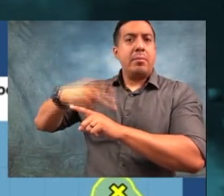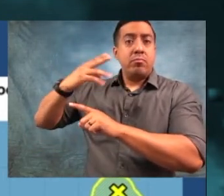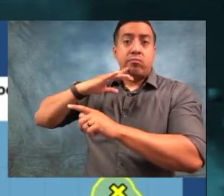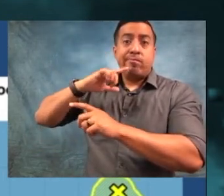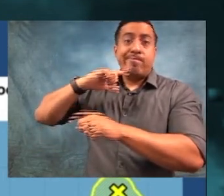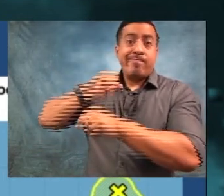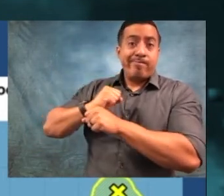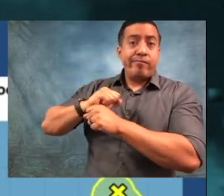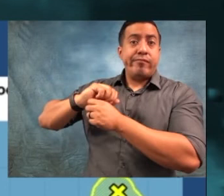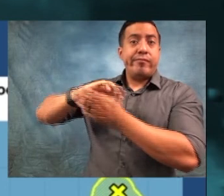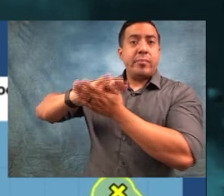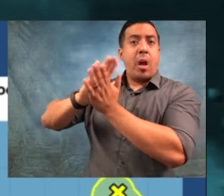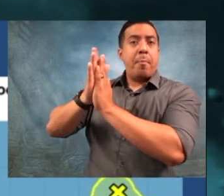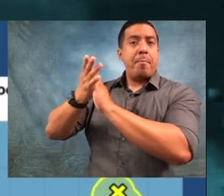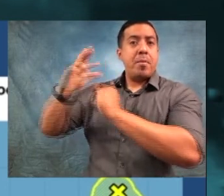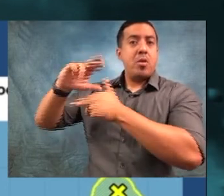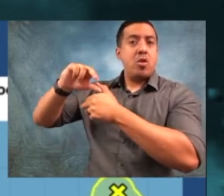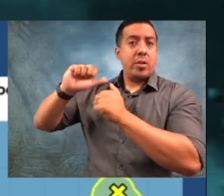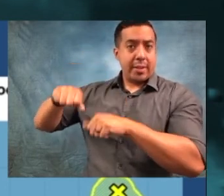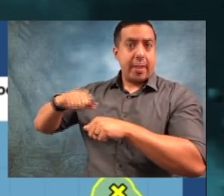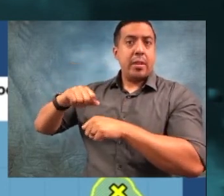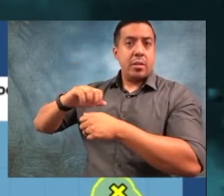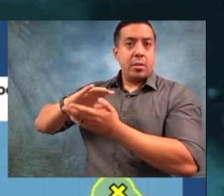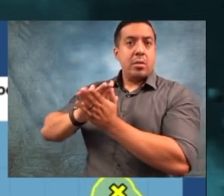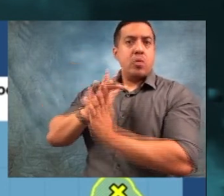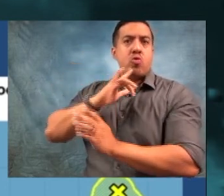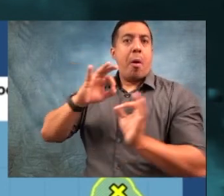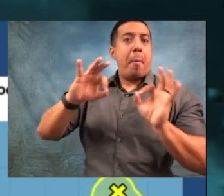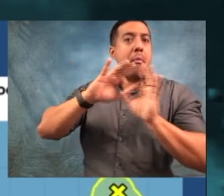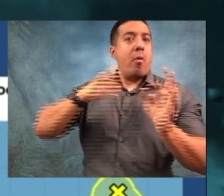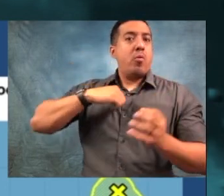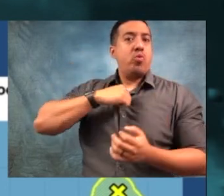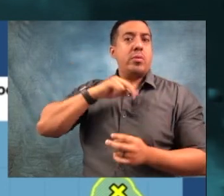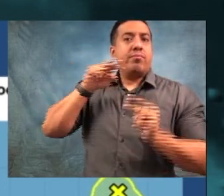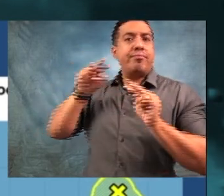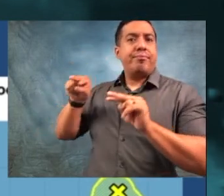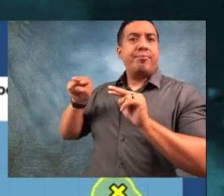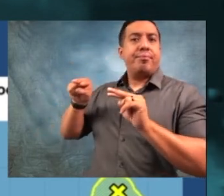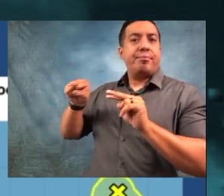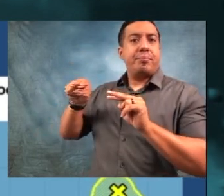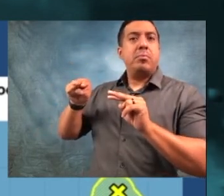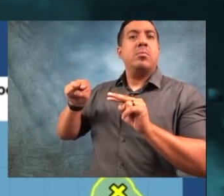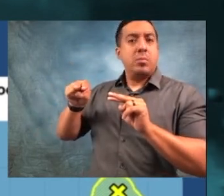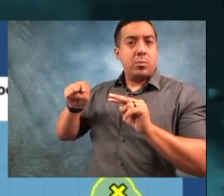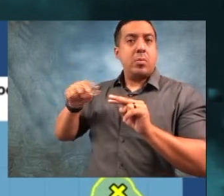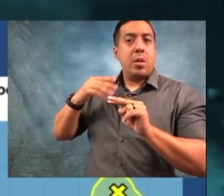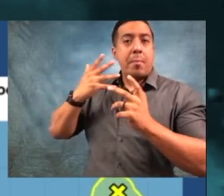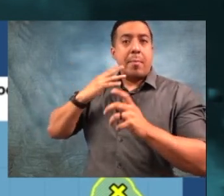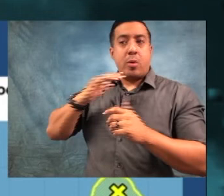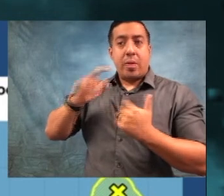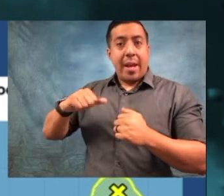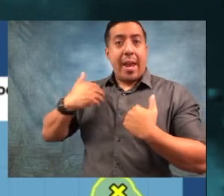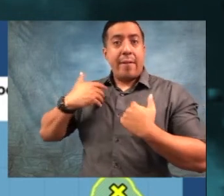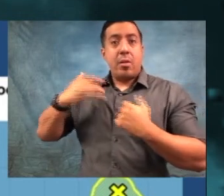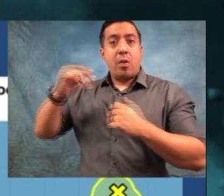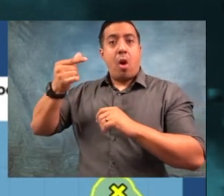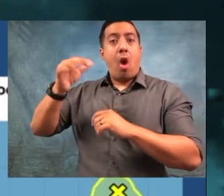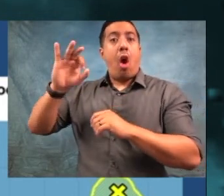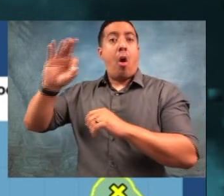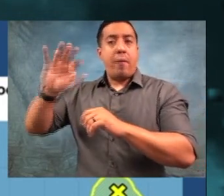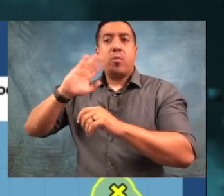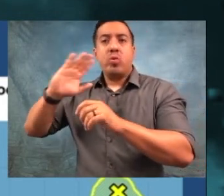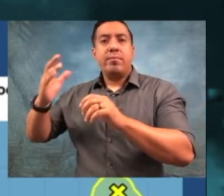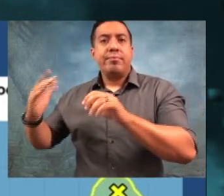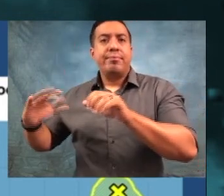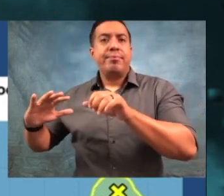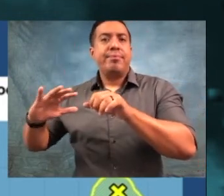Gulf with a high chance of developing over the next 5 days. And that's important for us because we can get storms